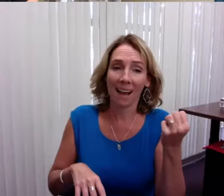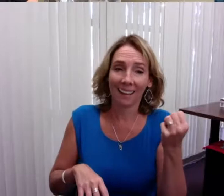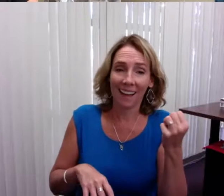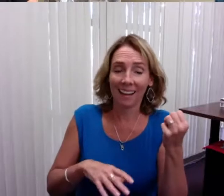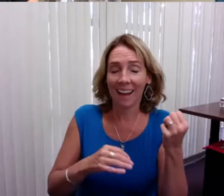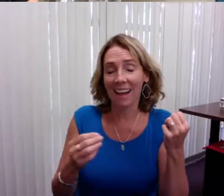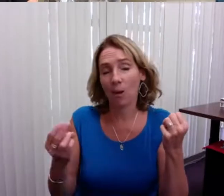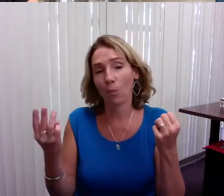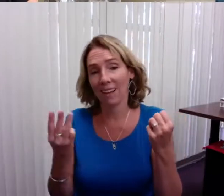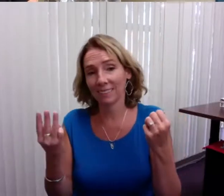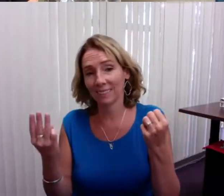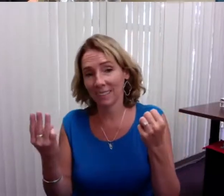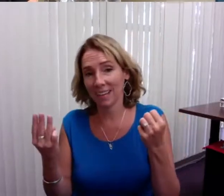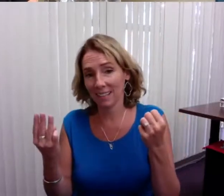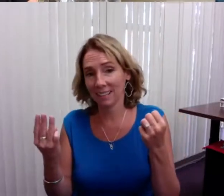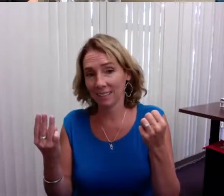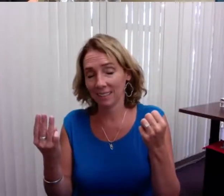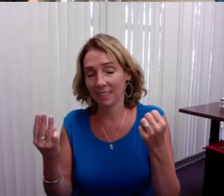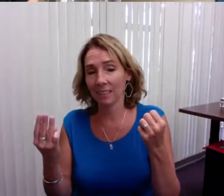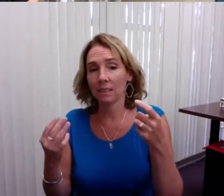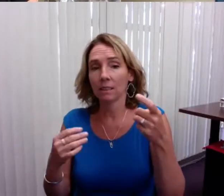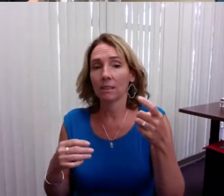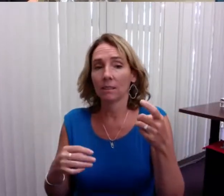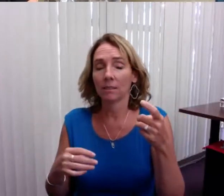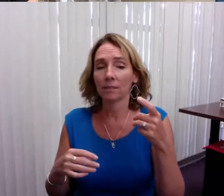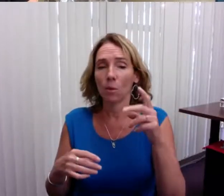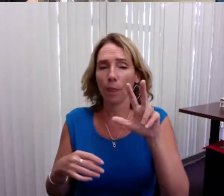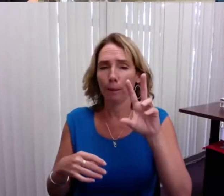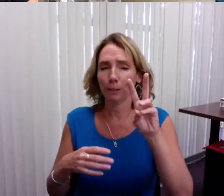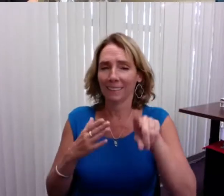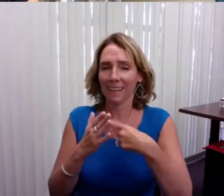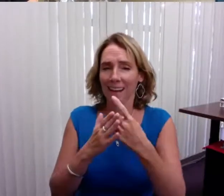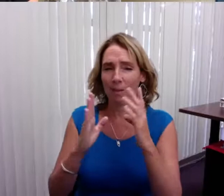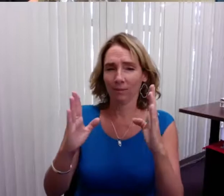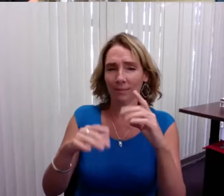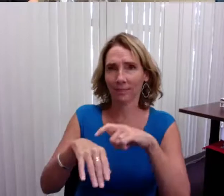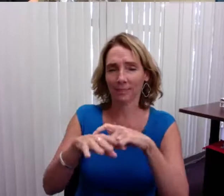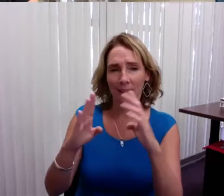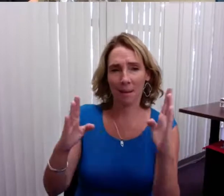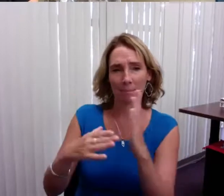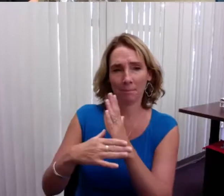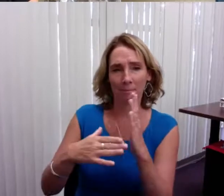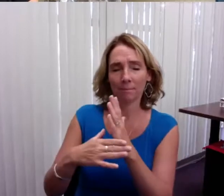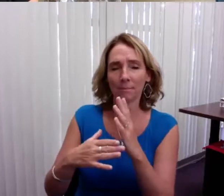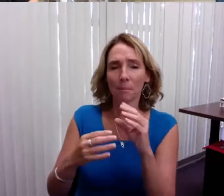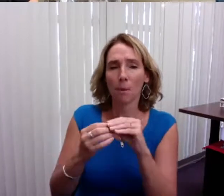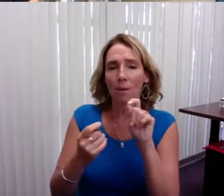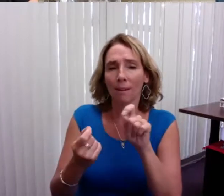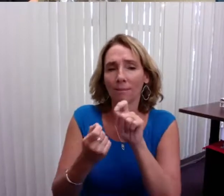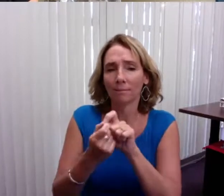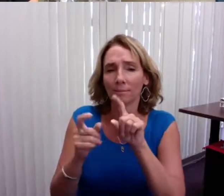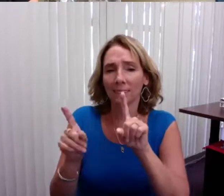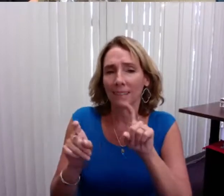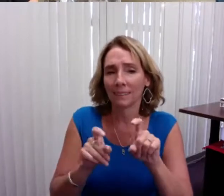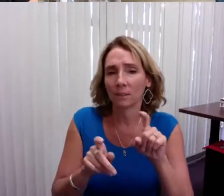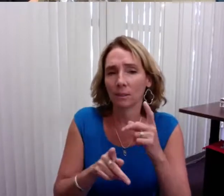The preference would be maybe a cadence of Mondays and Wednesdays, right? Give that 36-hour